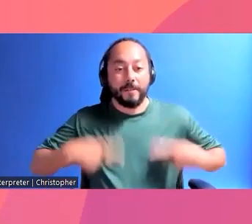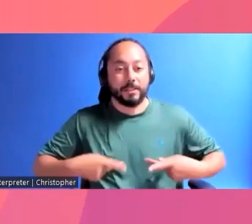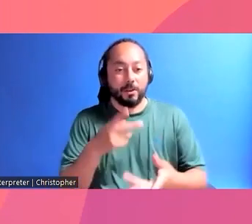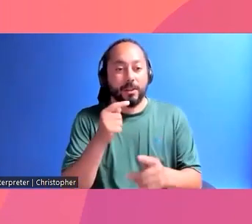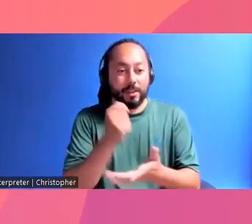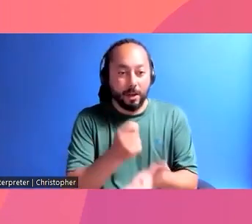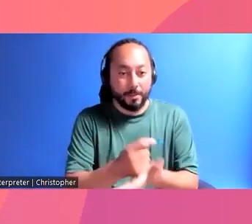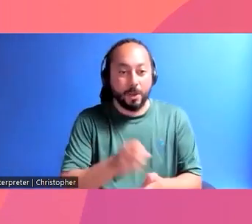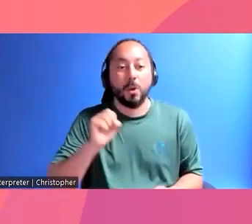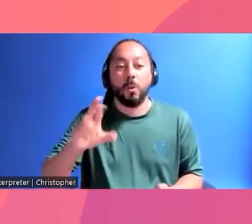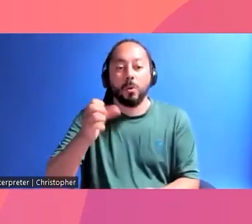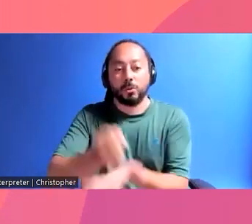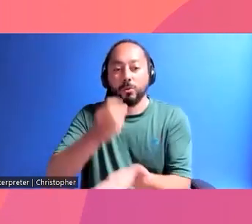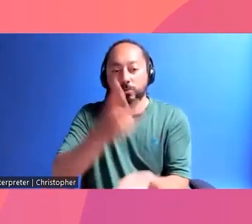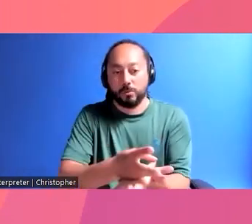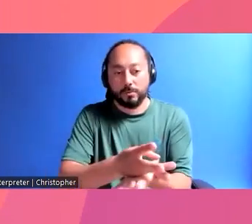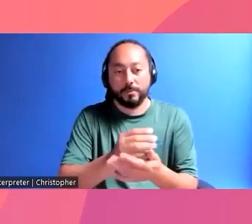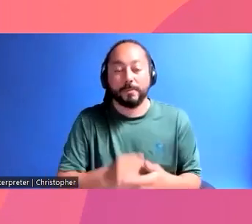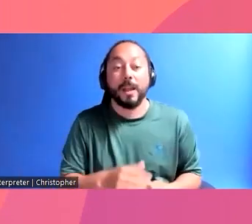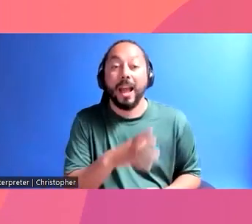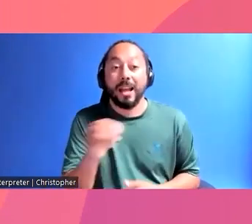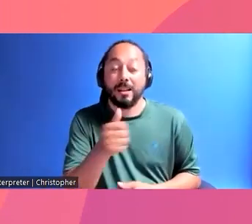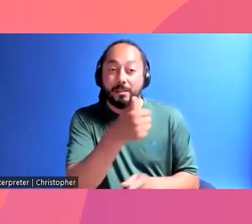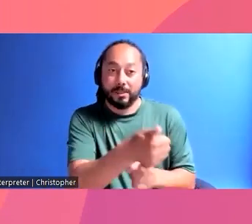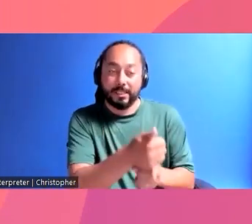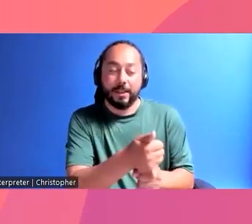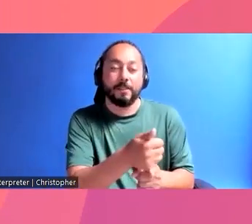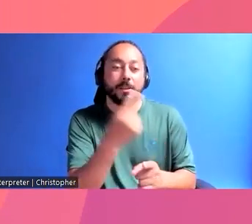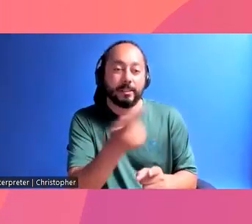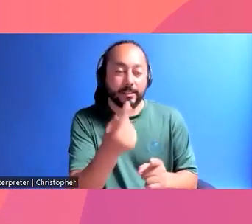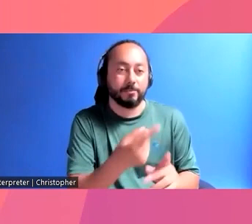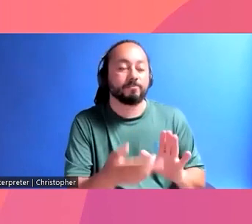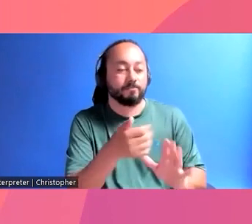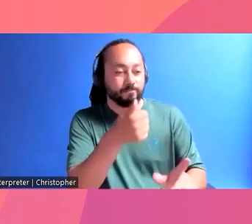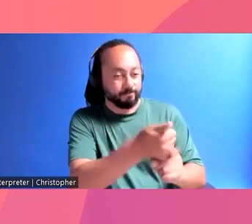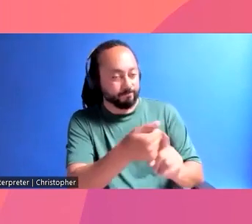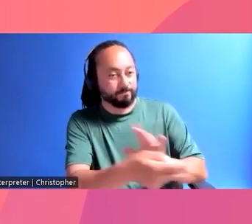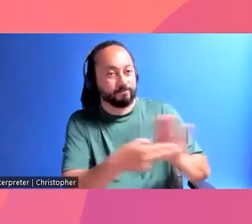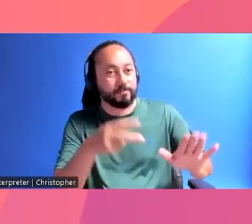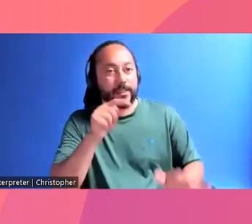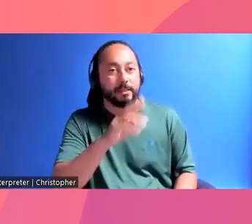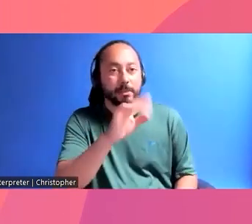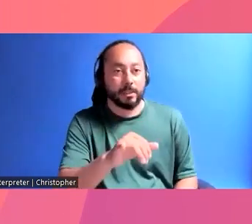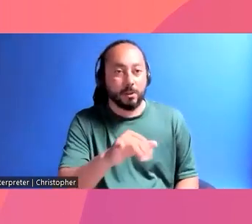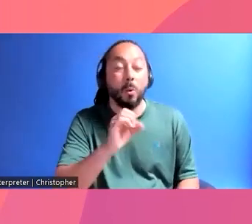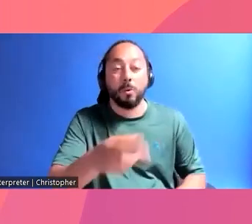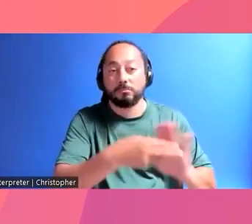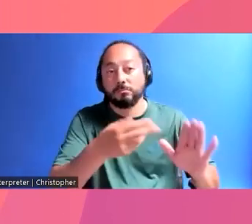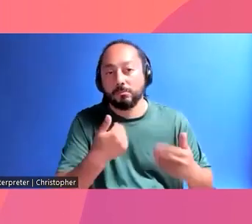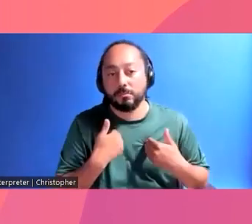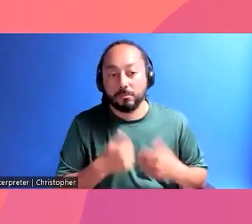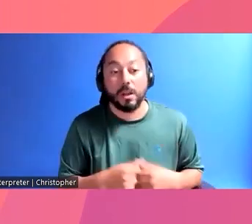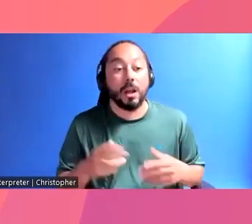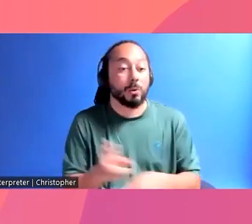also self-identifying as someone with a TBI or diagnosed with one. And we used the Ohio State